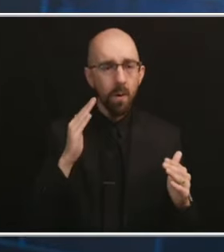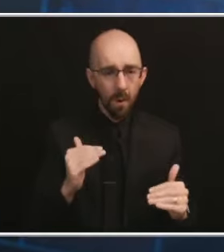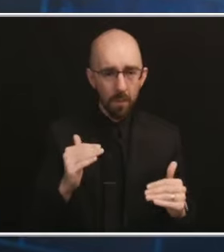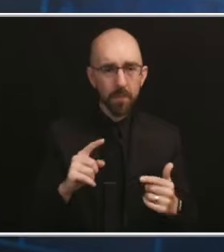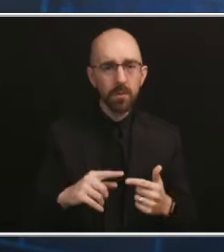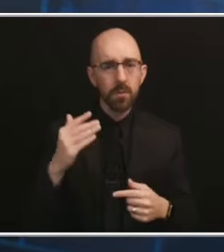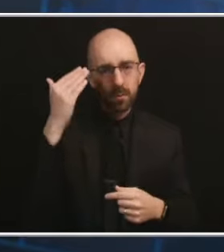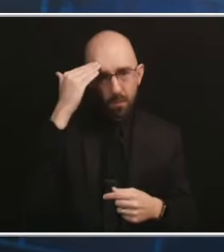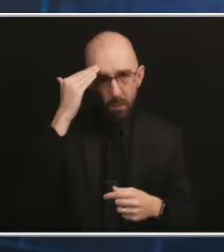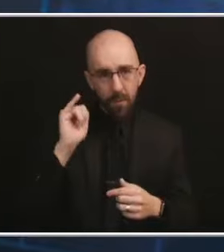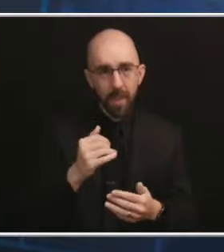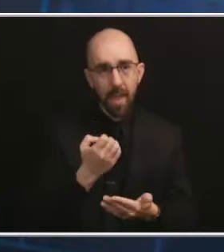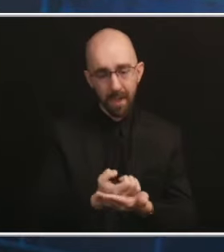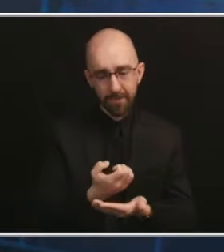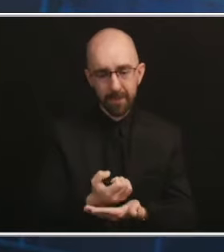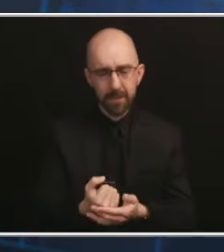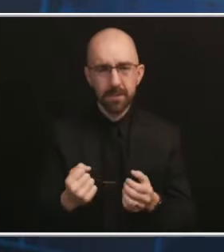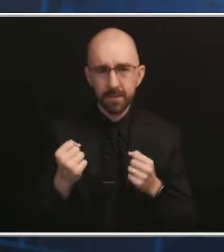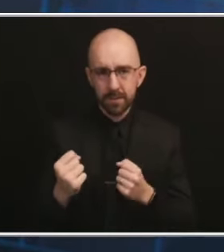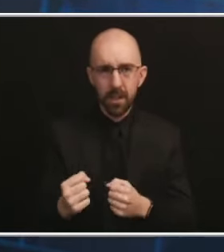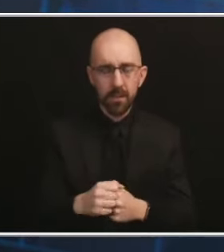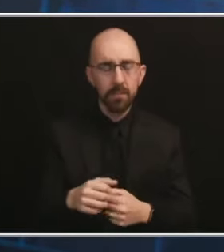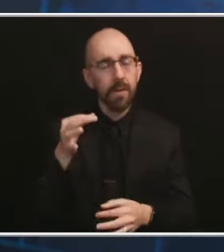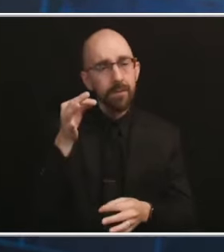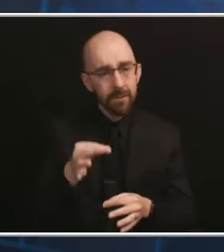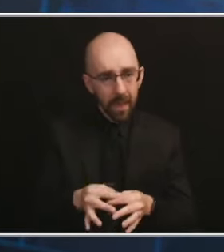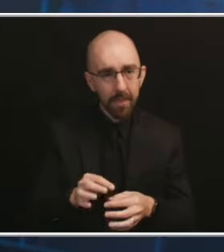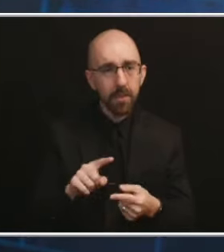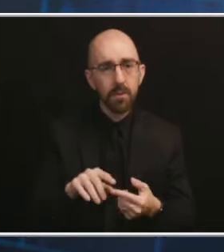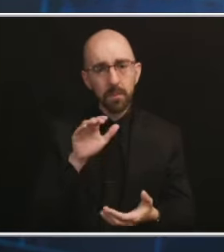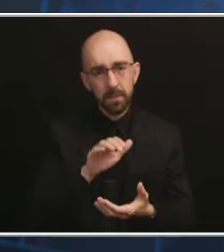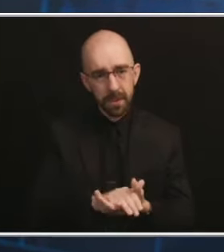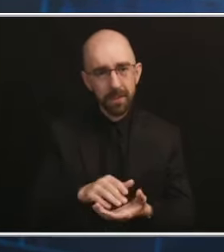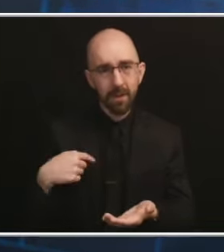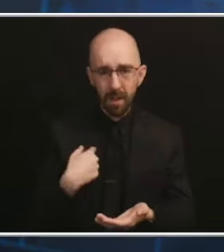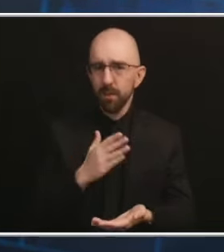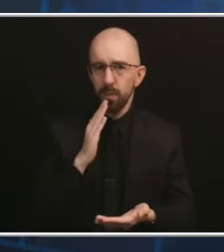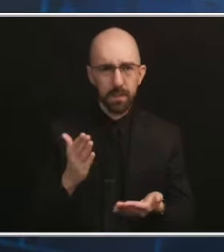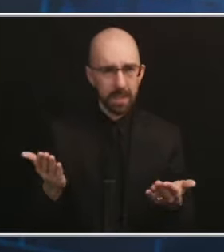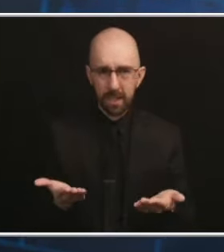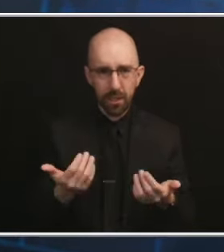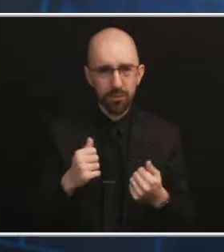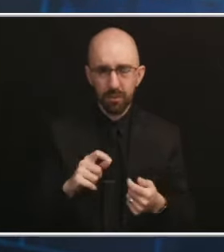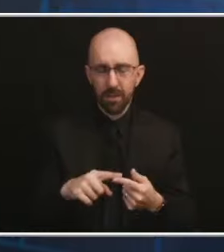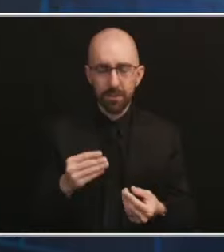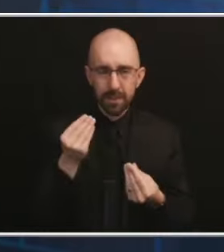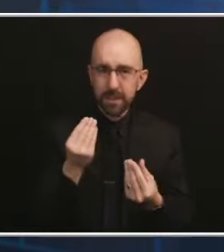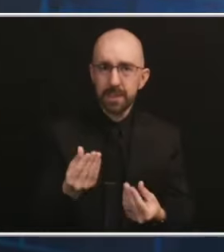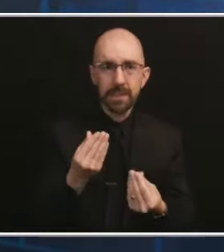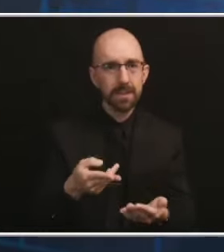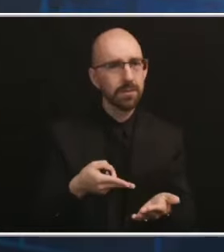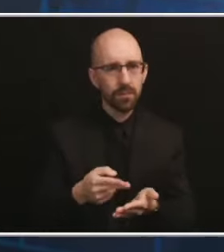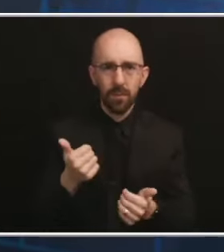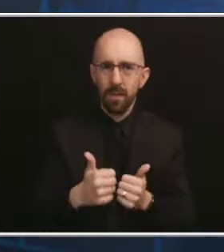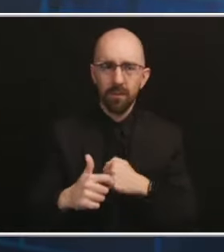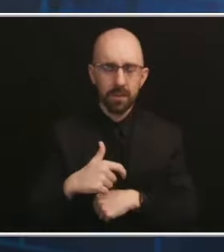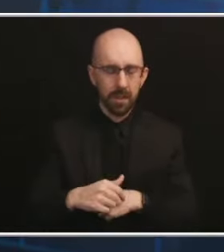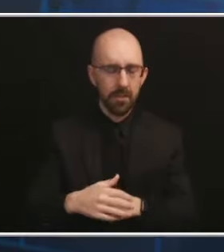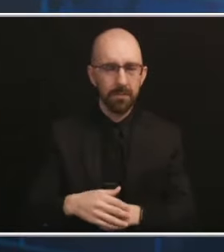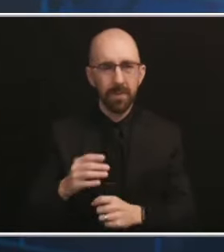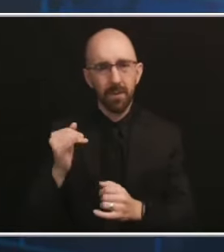the evidence is solid, the faith to believe in us, because we're going to be right here trying to tell you the truth every single time. And ultimately,